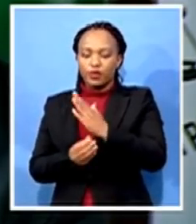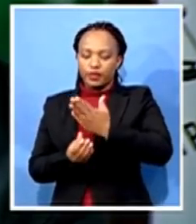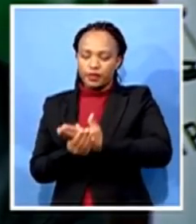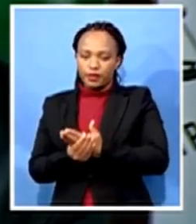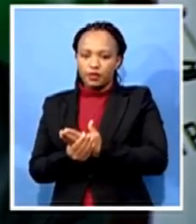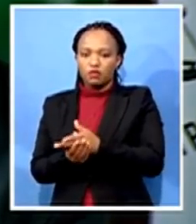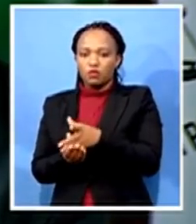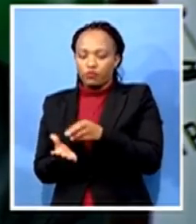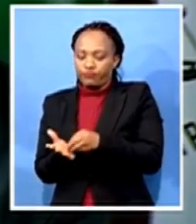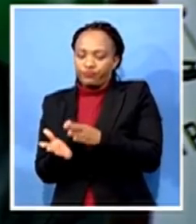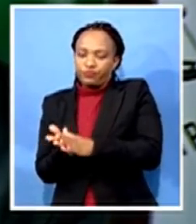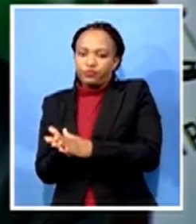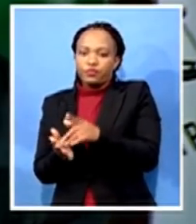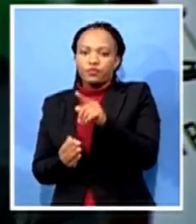Exhibit